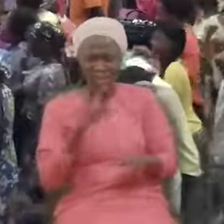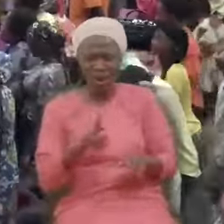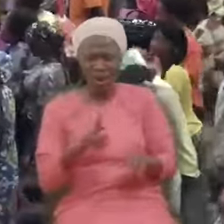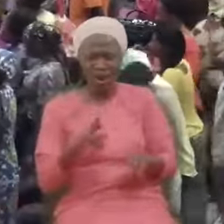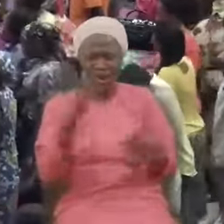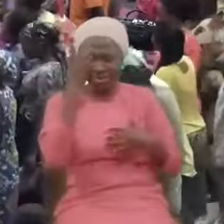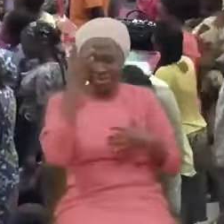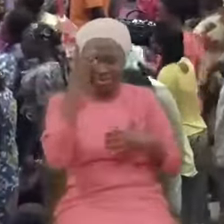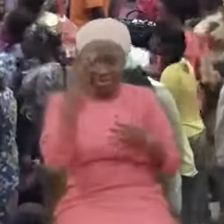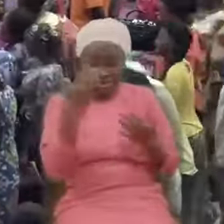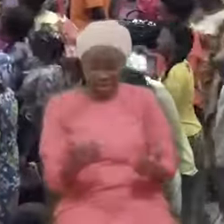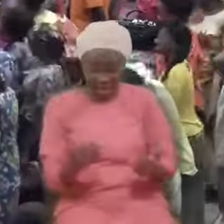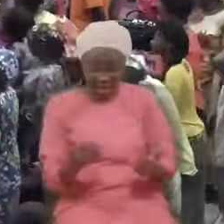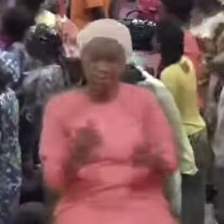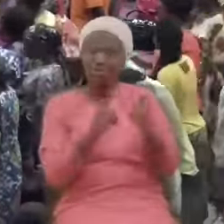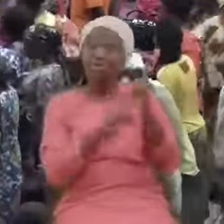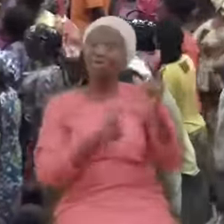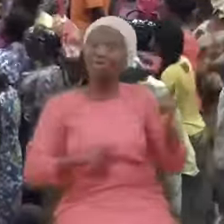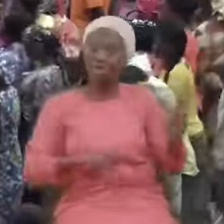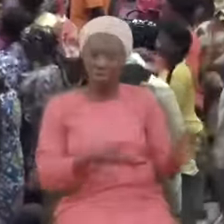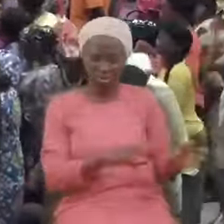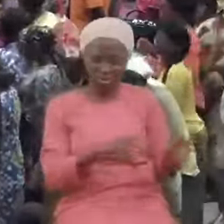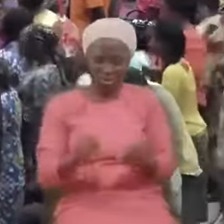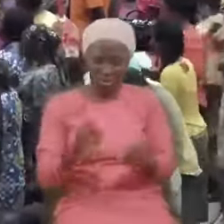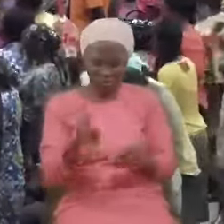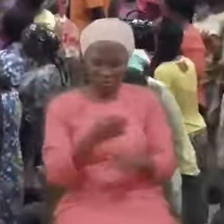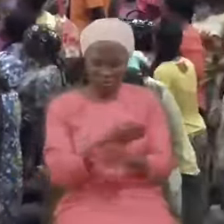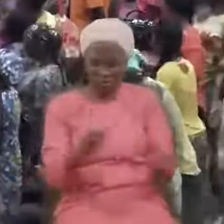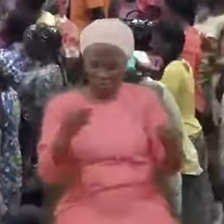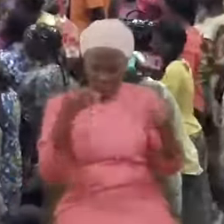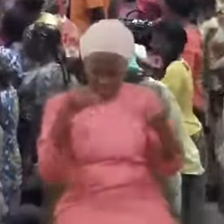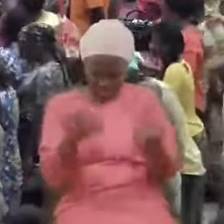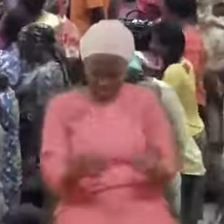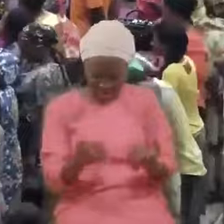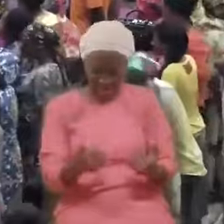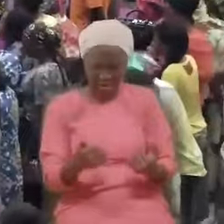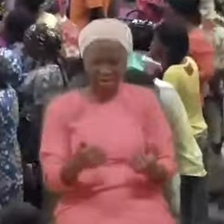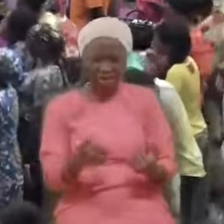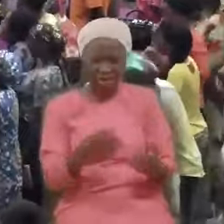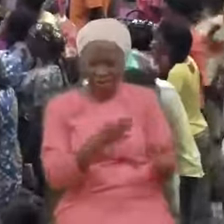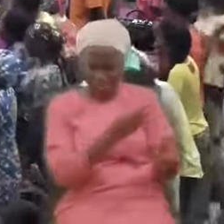sets you free tonight. Free.